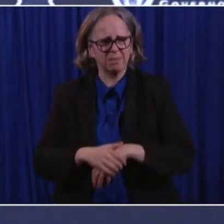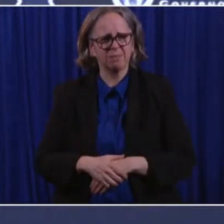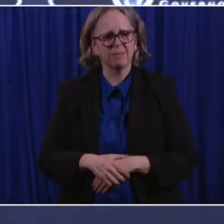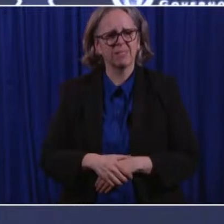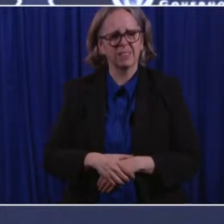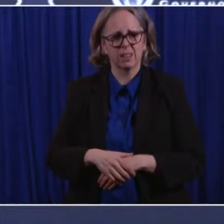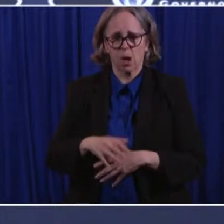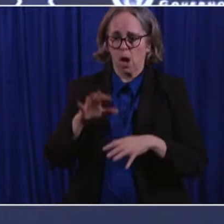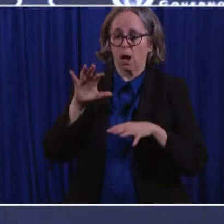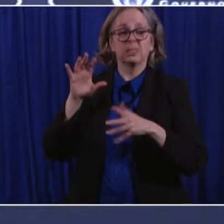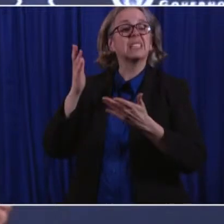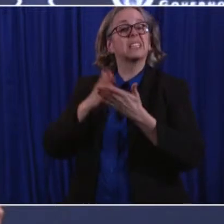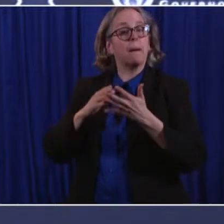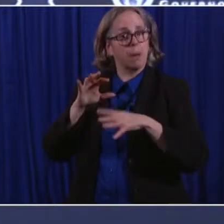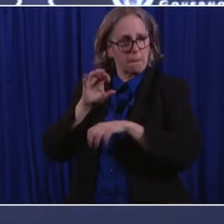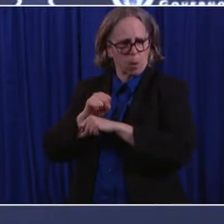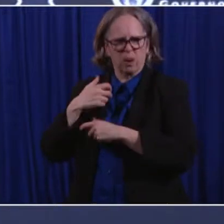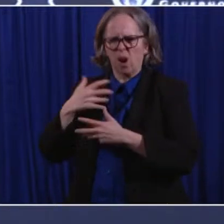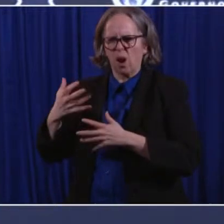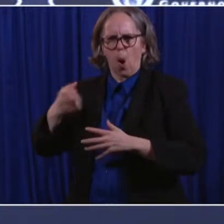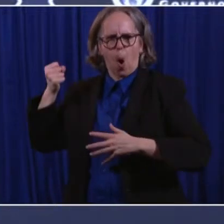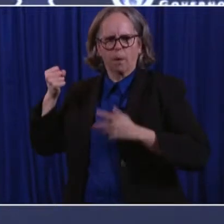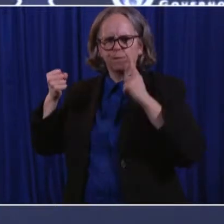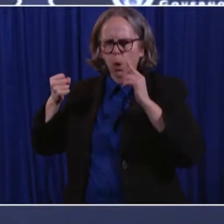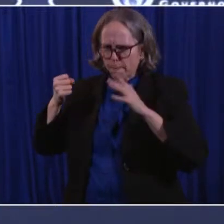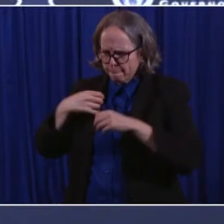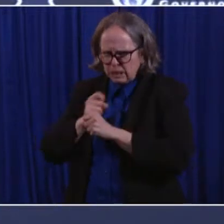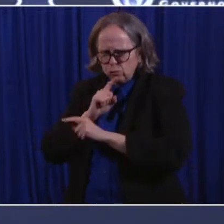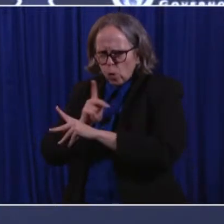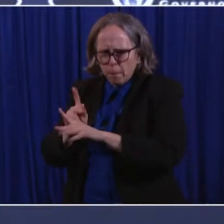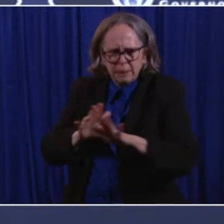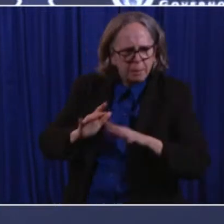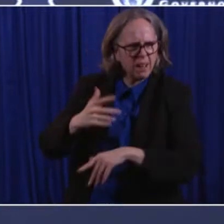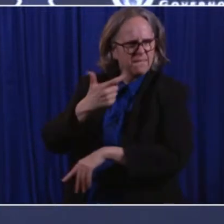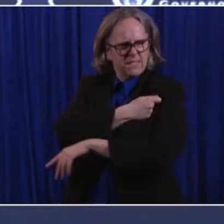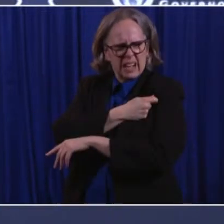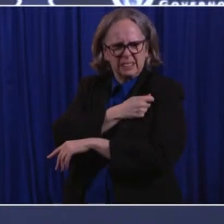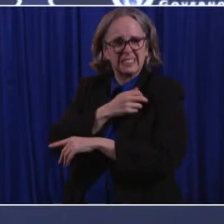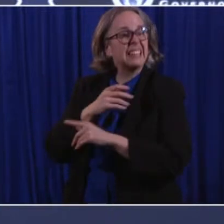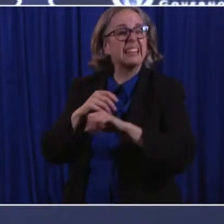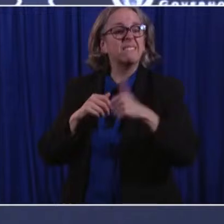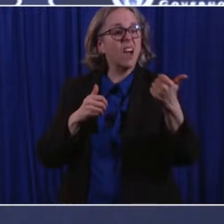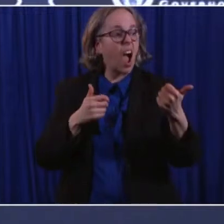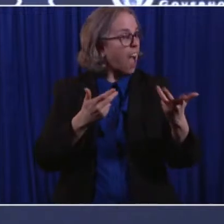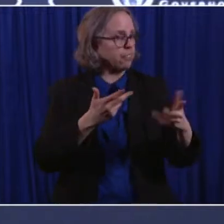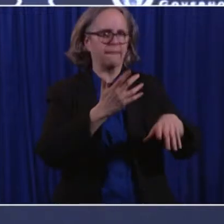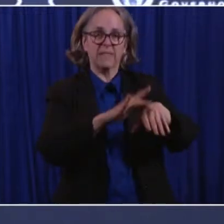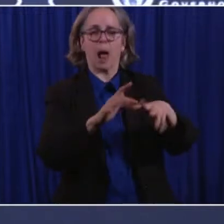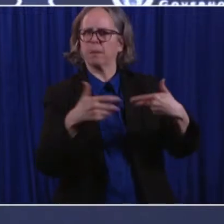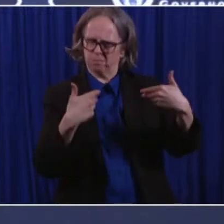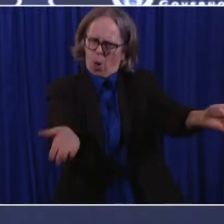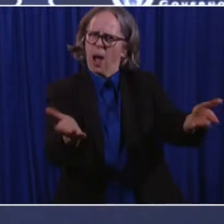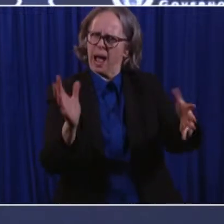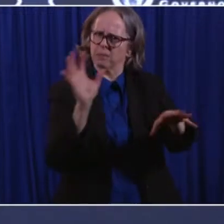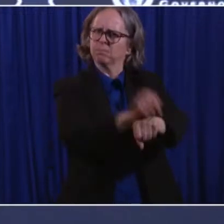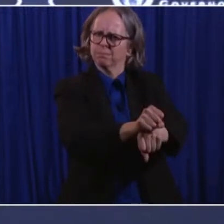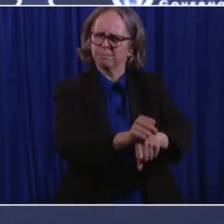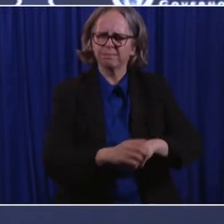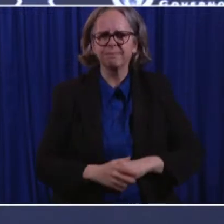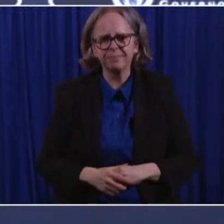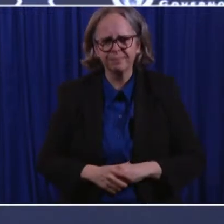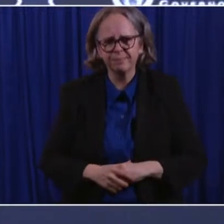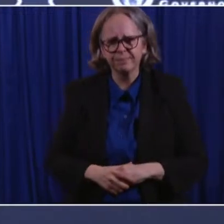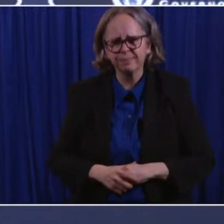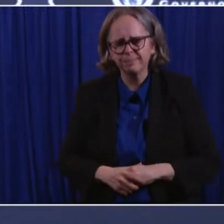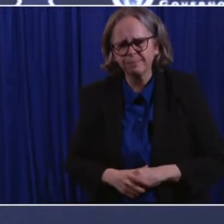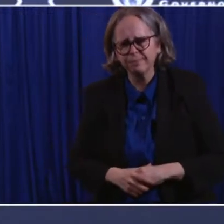if those do not fill, we then open them up and people can go in and book them. Throughout